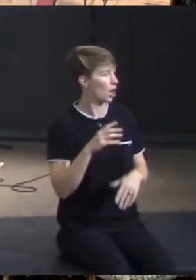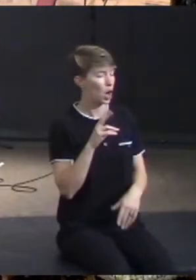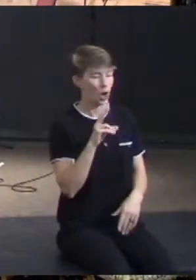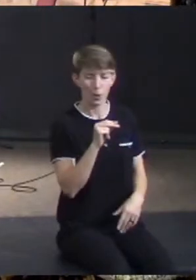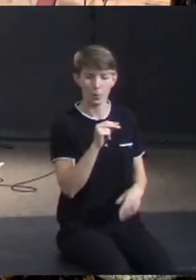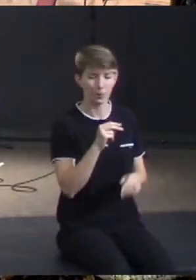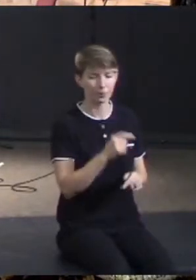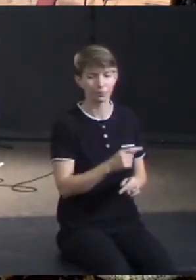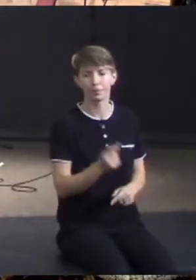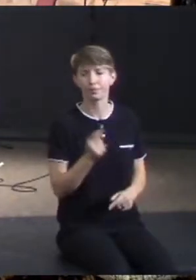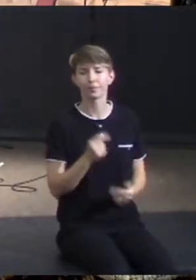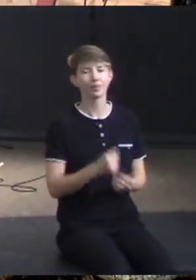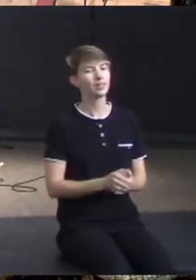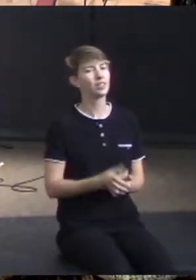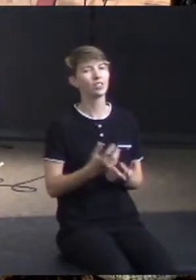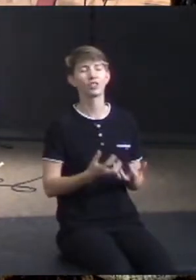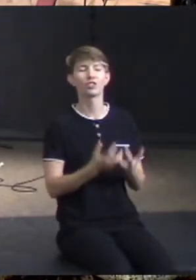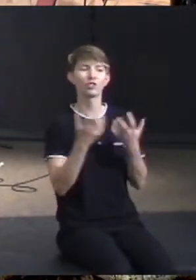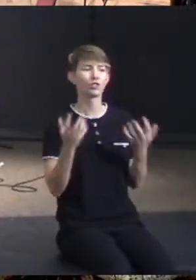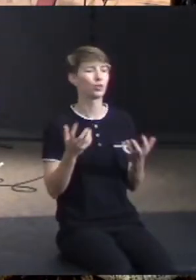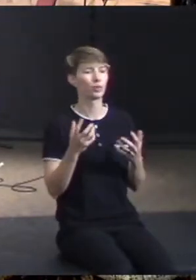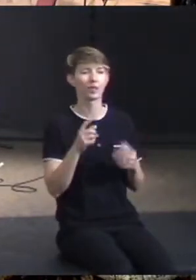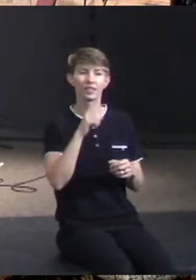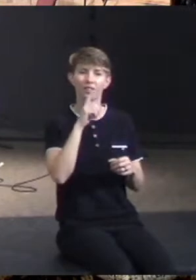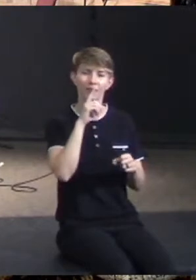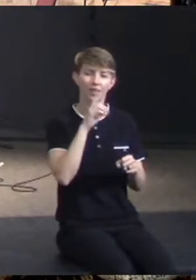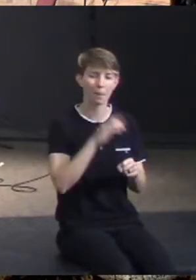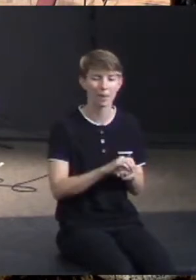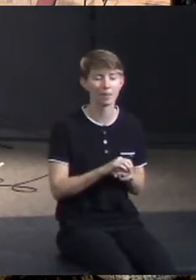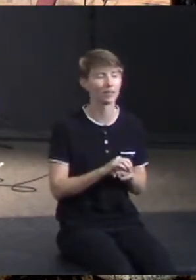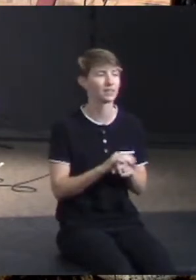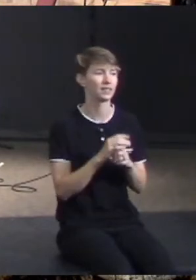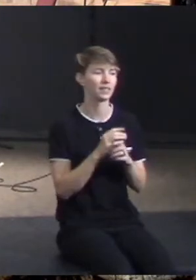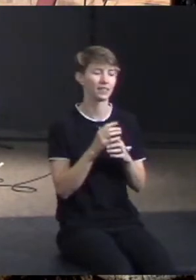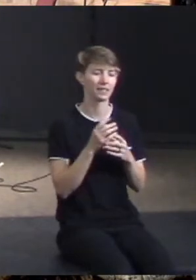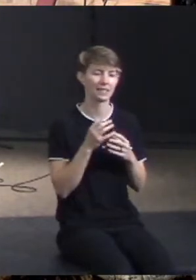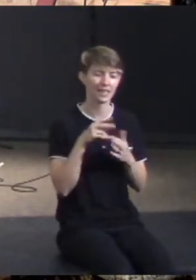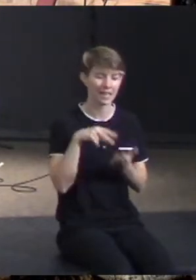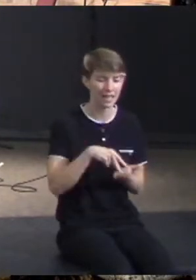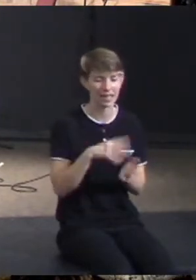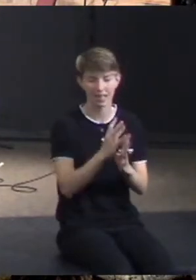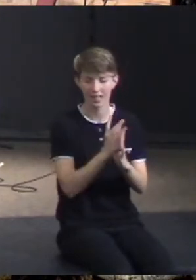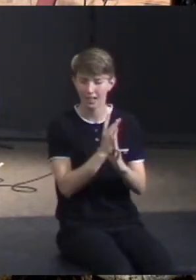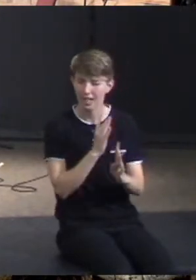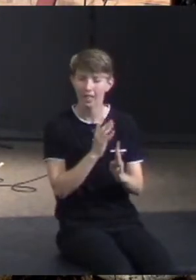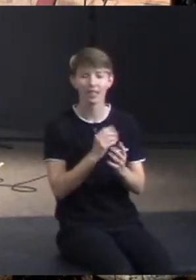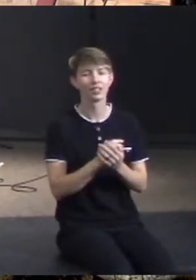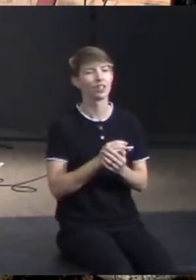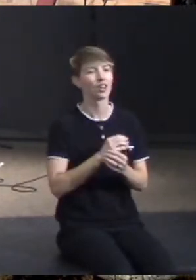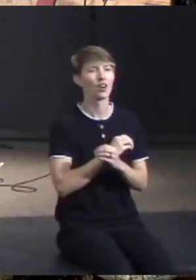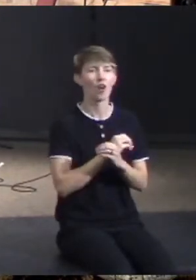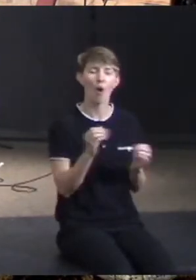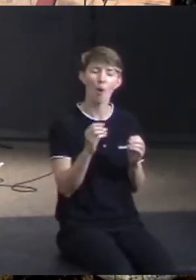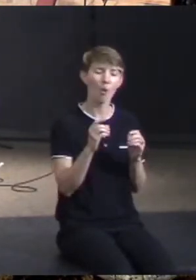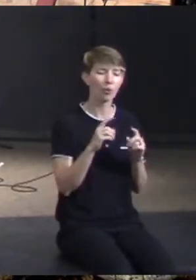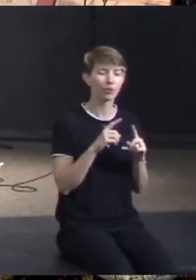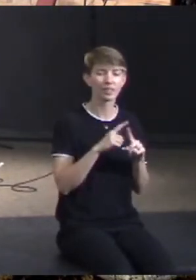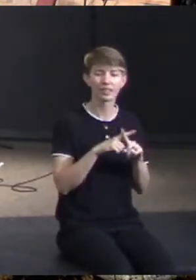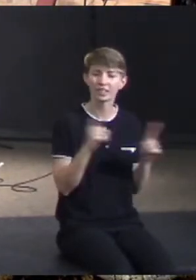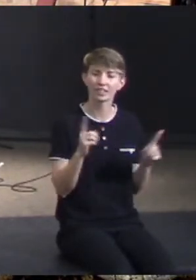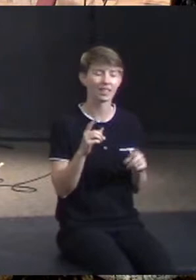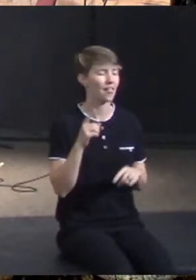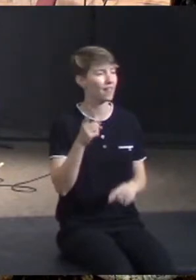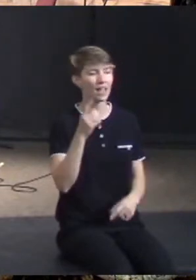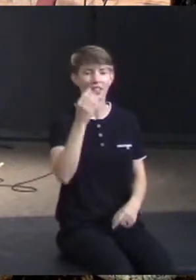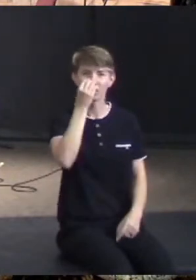Because it's just too much of a commitment to stand in that line. There is no distinction. They just don't care. You are all